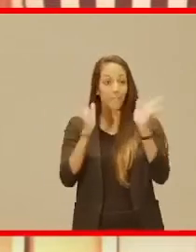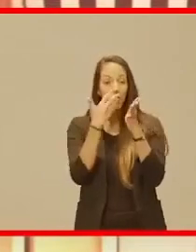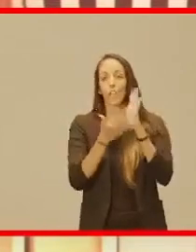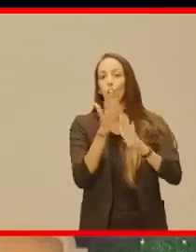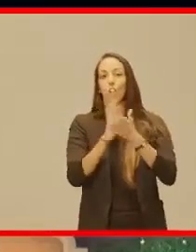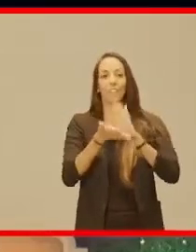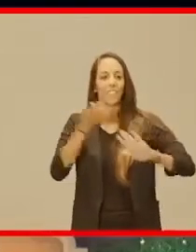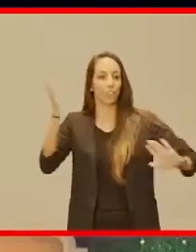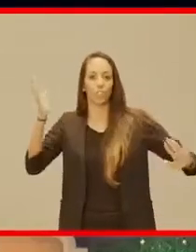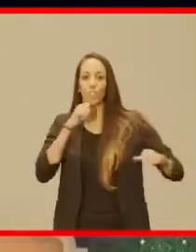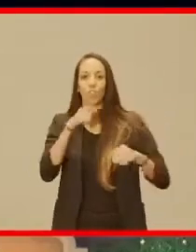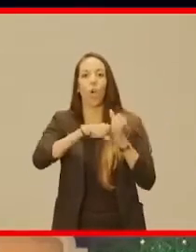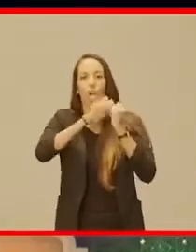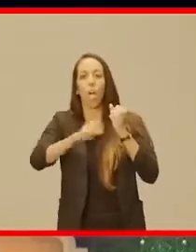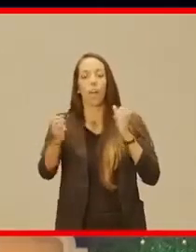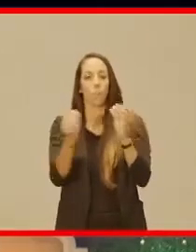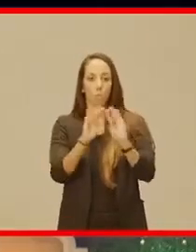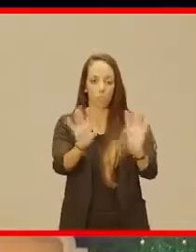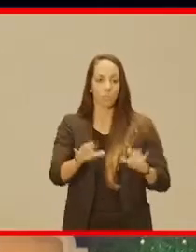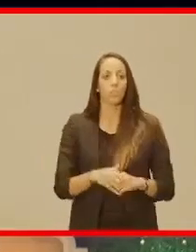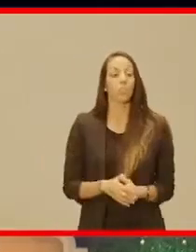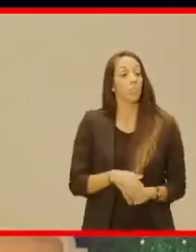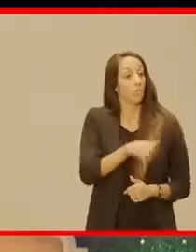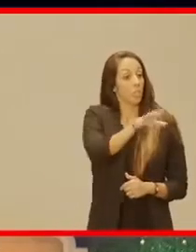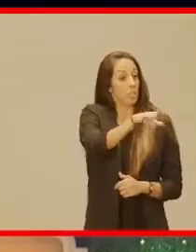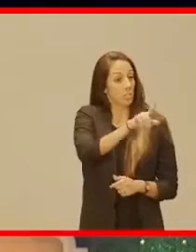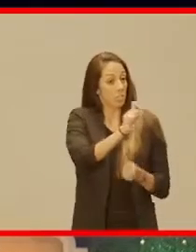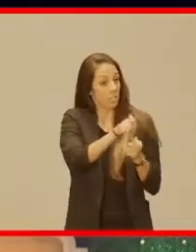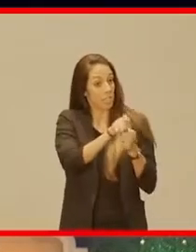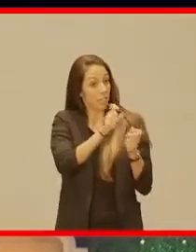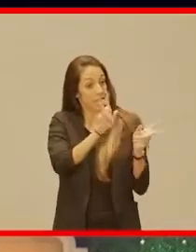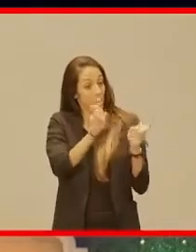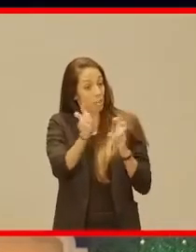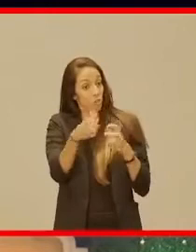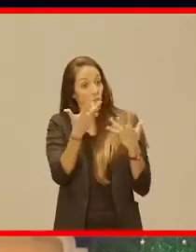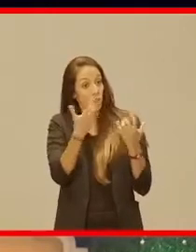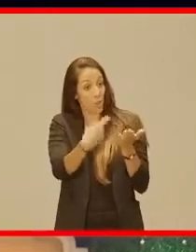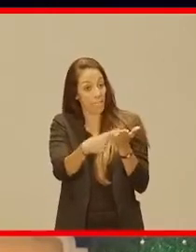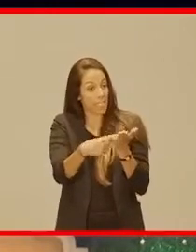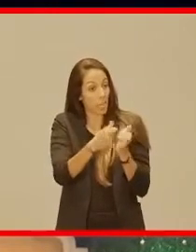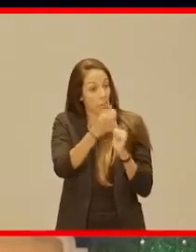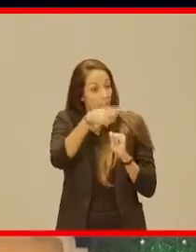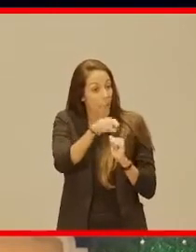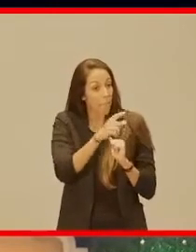certain issue that you're interested in or that you'd want to work on or something in your community?